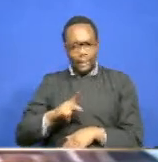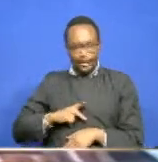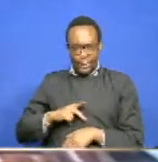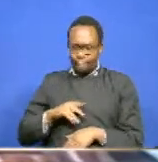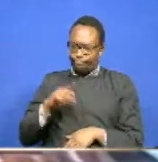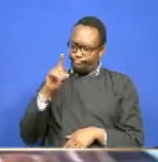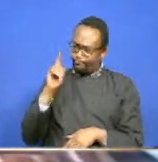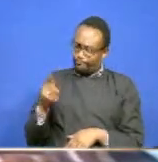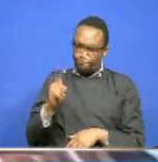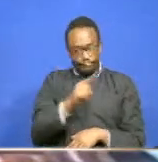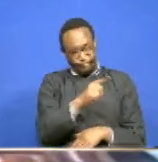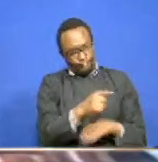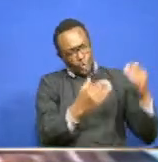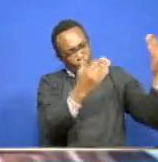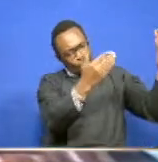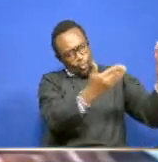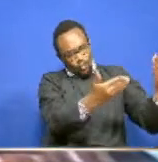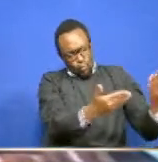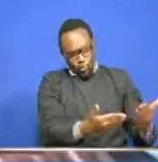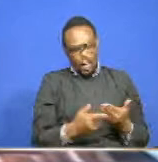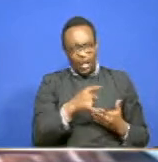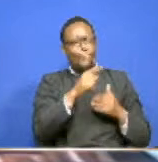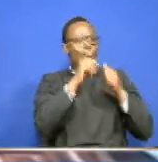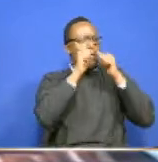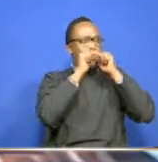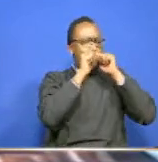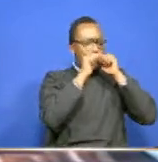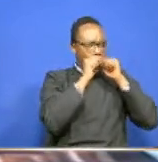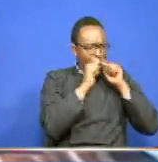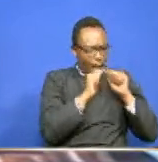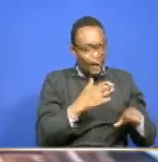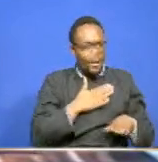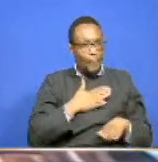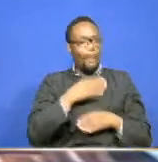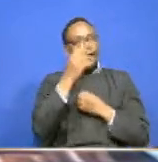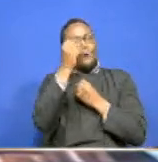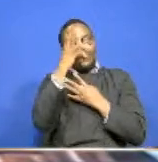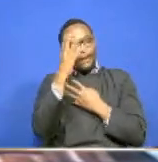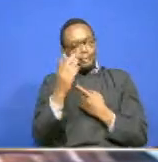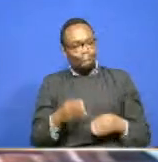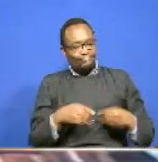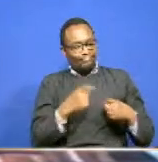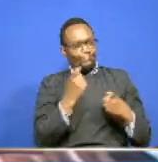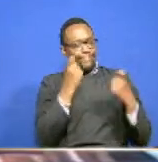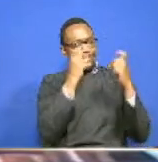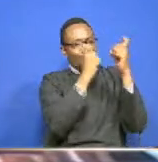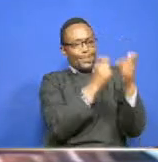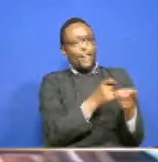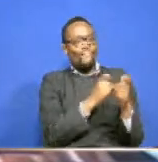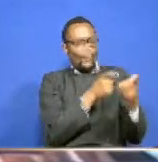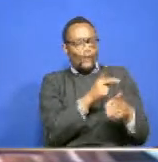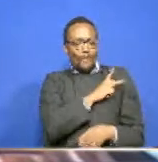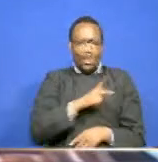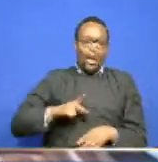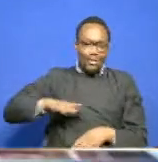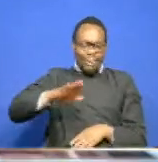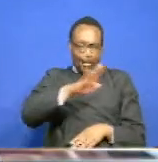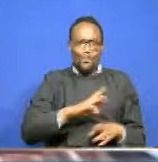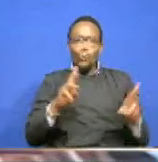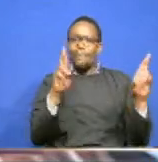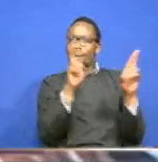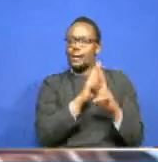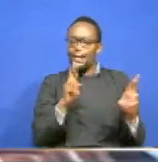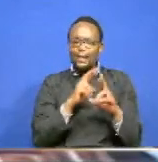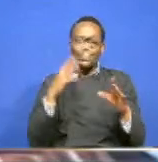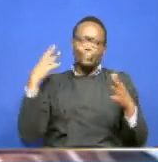right, come, you who are blessed by my father, take your inheritance, the kingdom prepared for you since